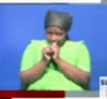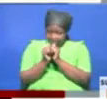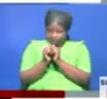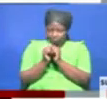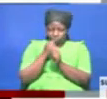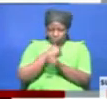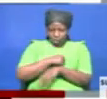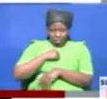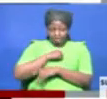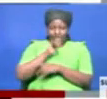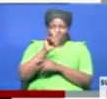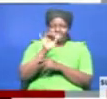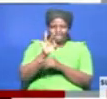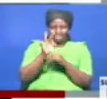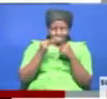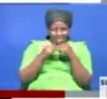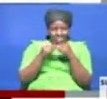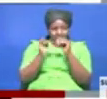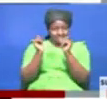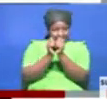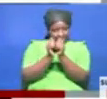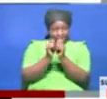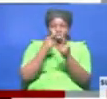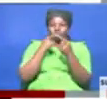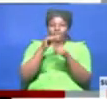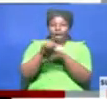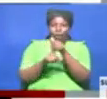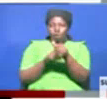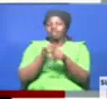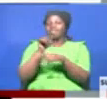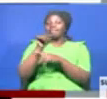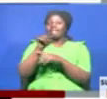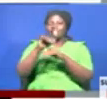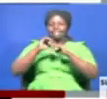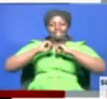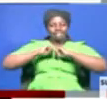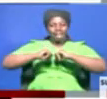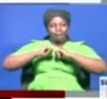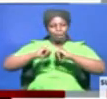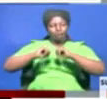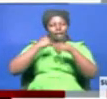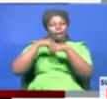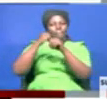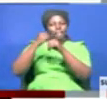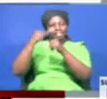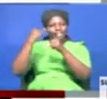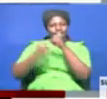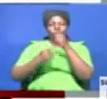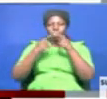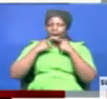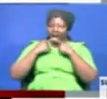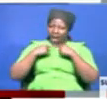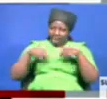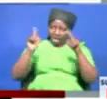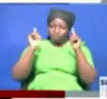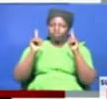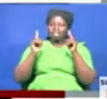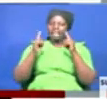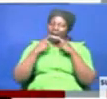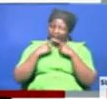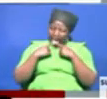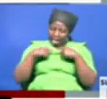138(10) talks about then the chairperson making the final declaration. And so declare is used